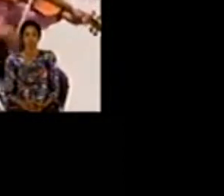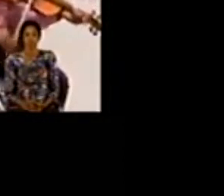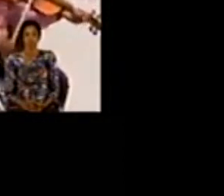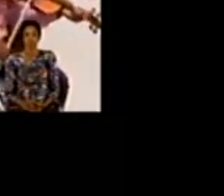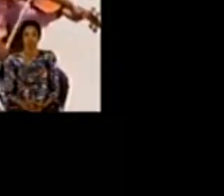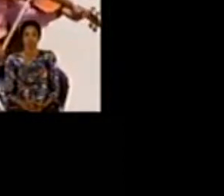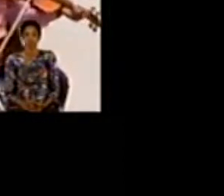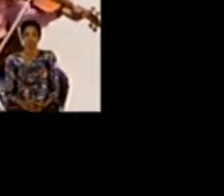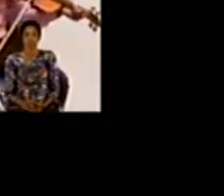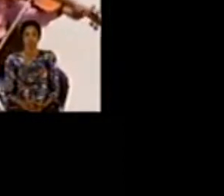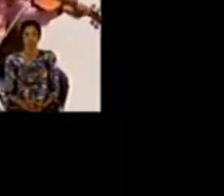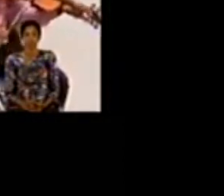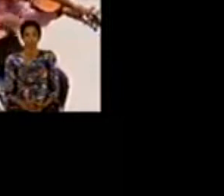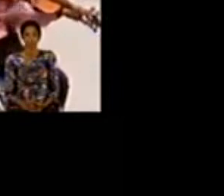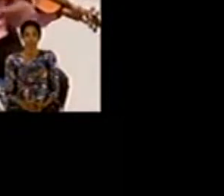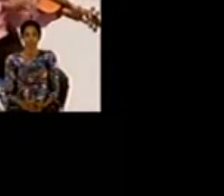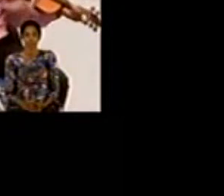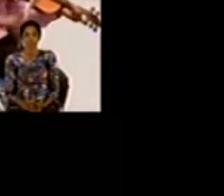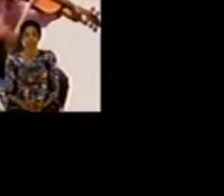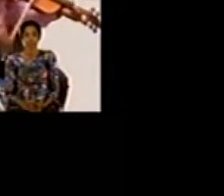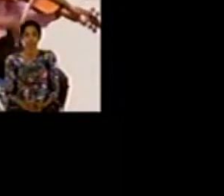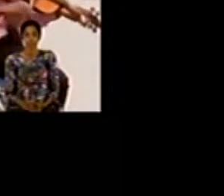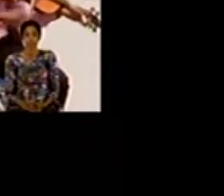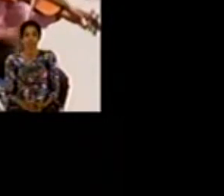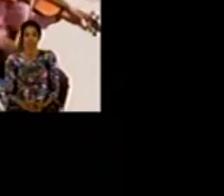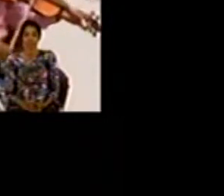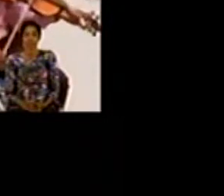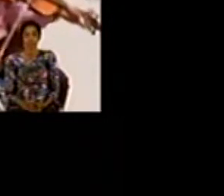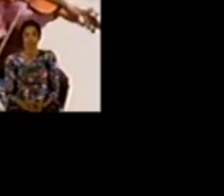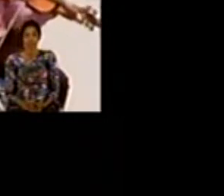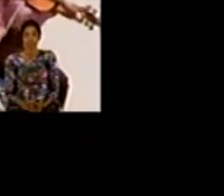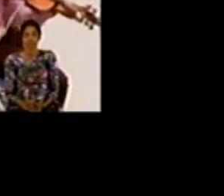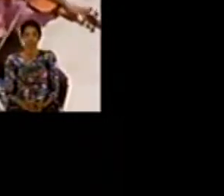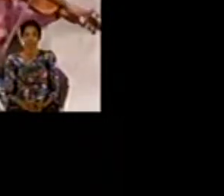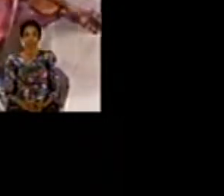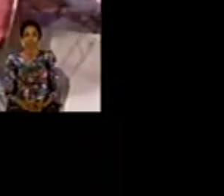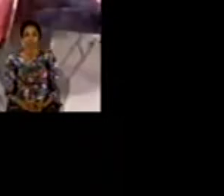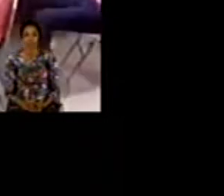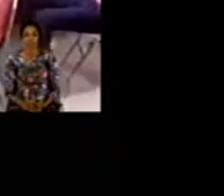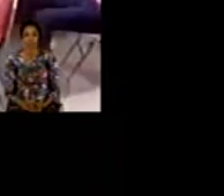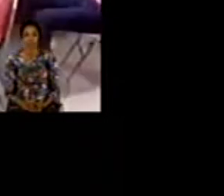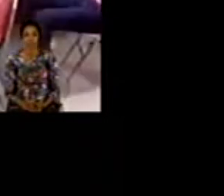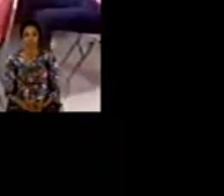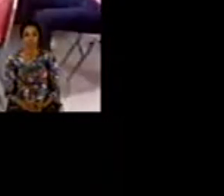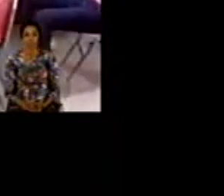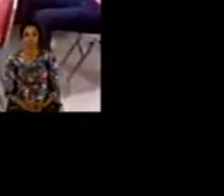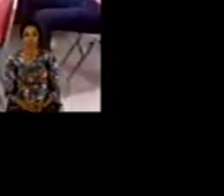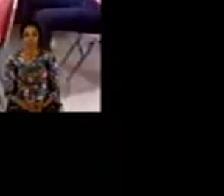Thank you.